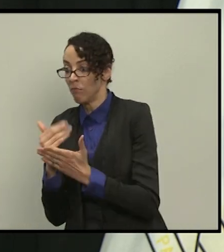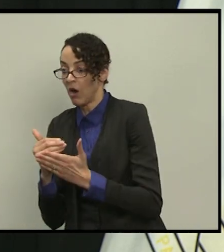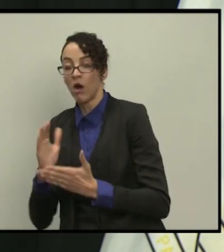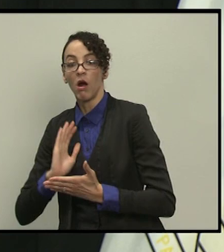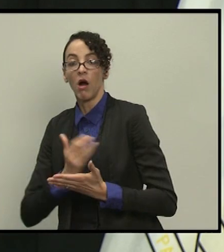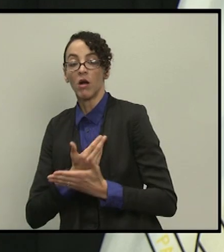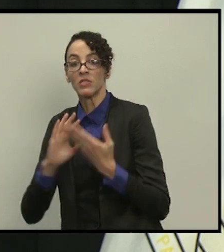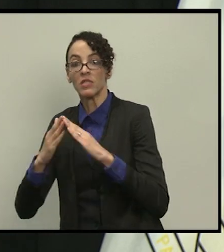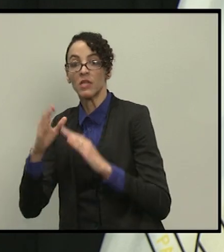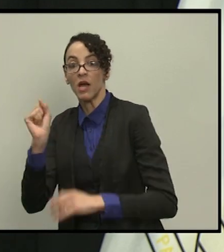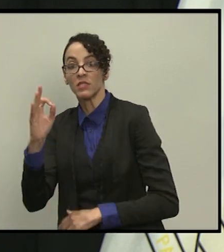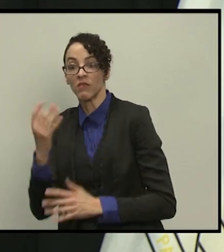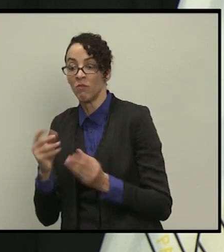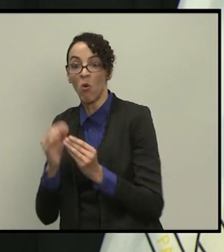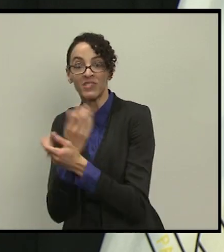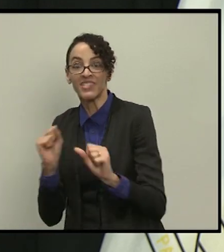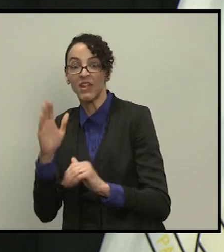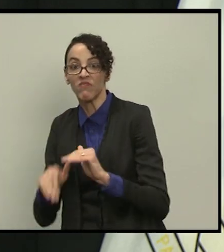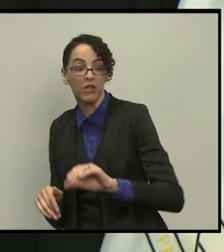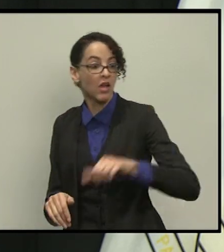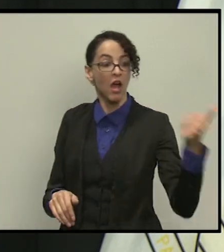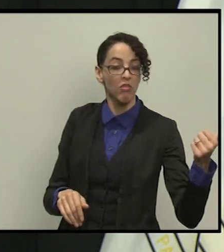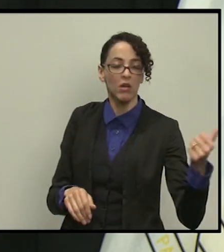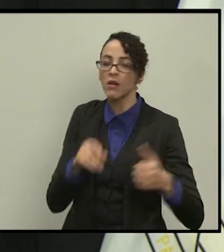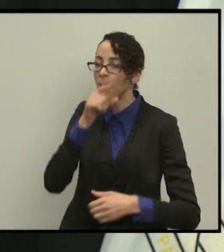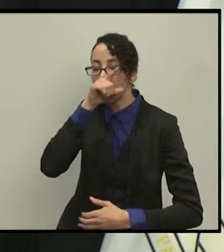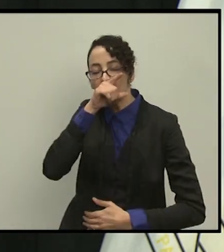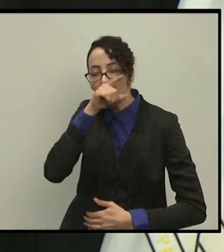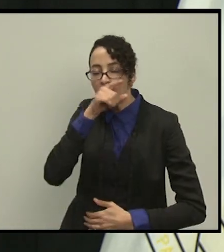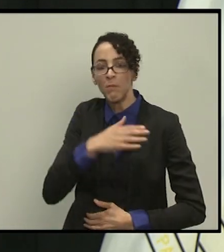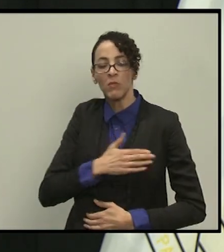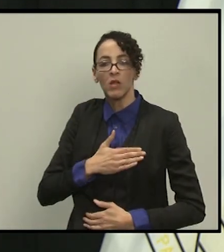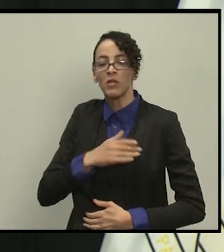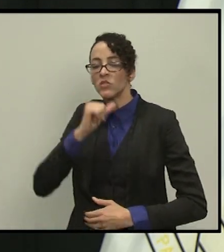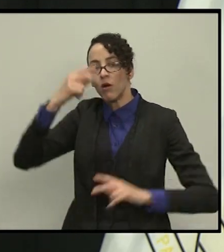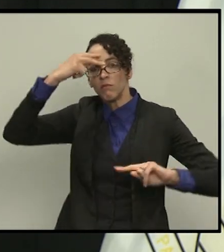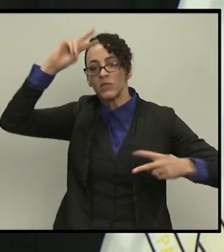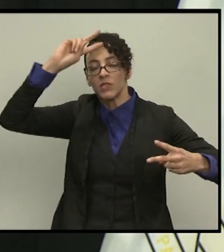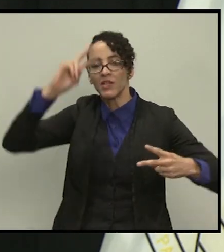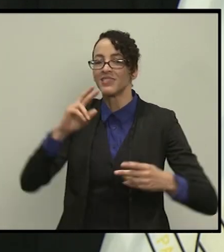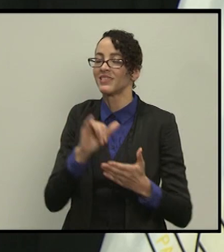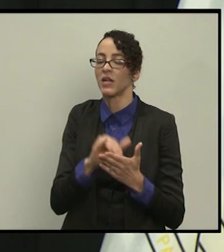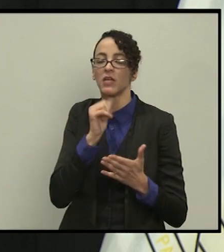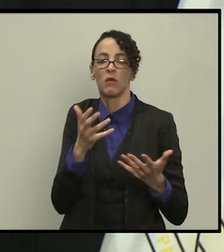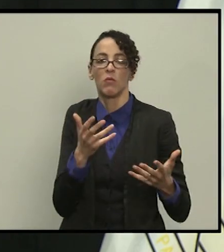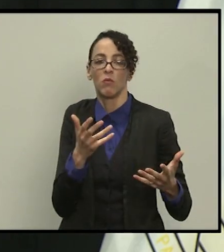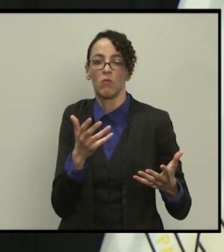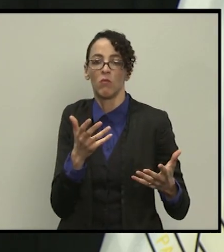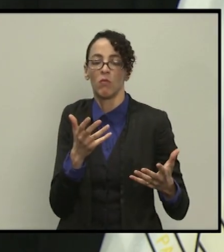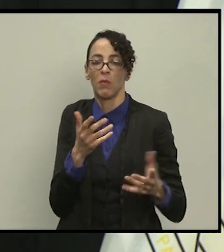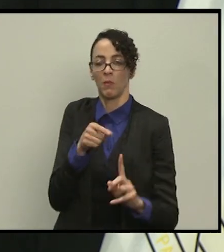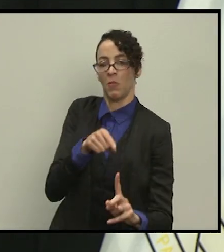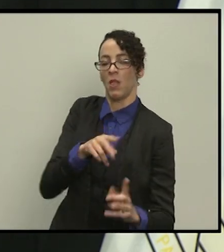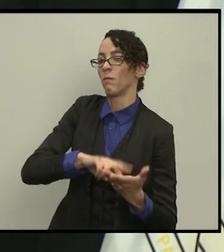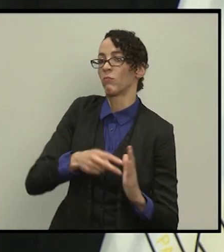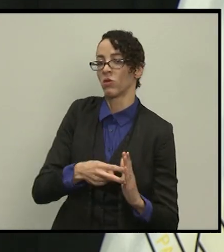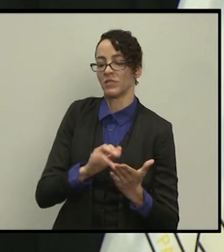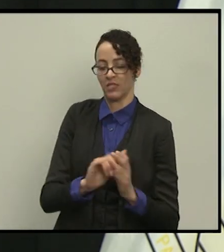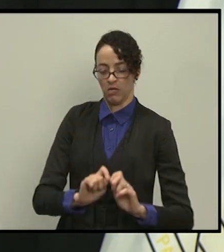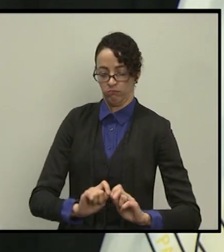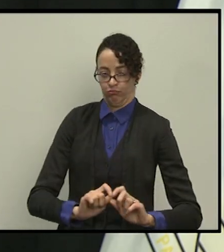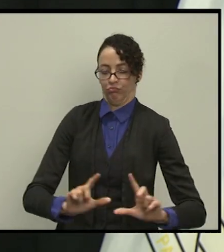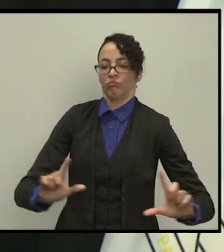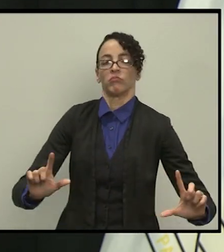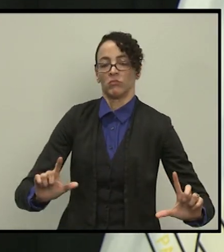idea that is the case in any of our neighborhoods. This is really about gathering more information and